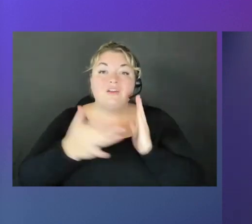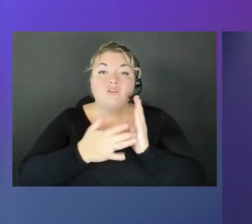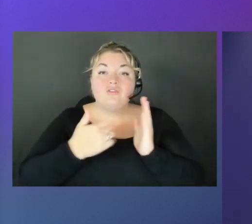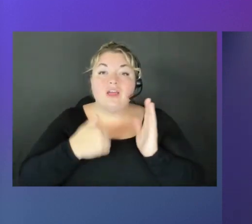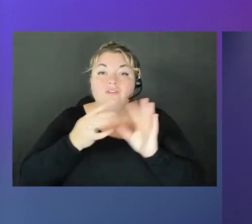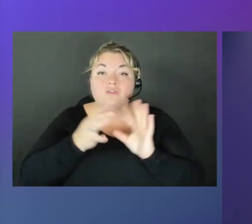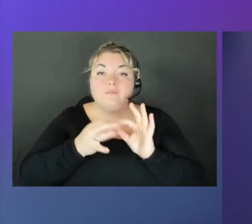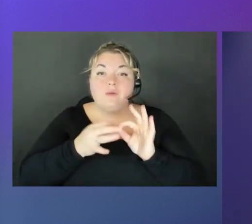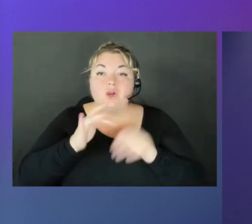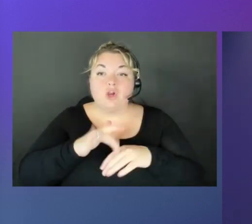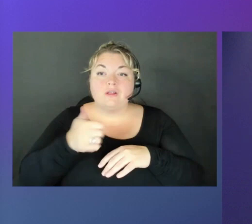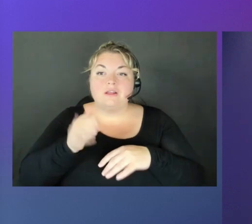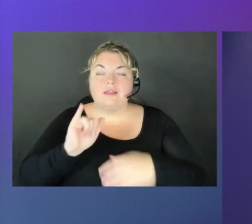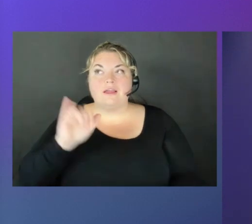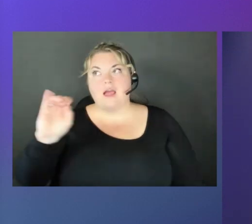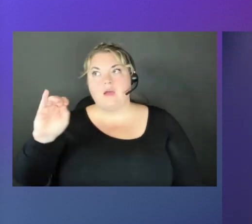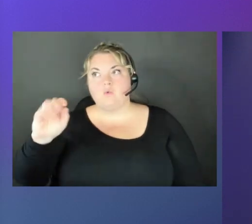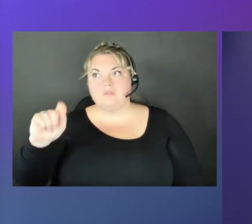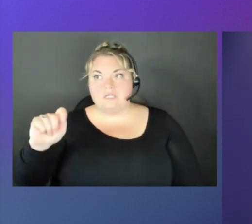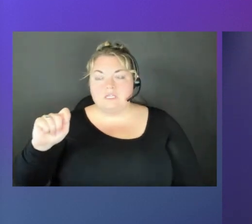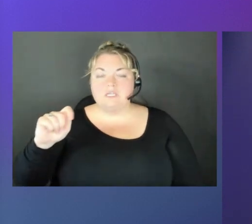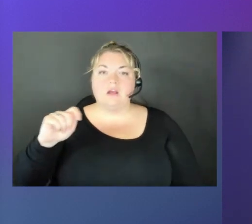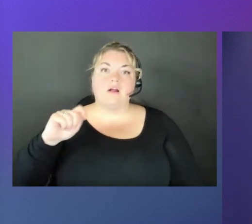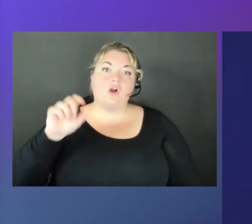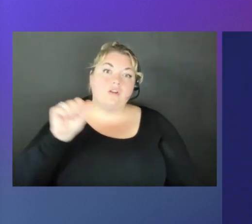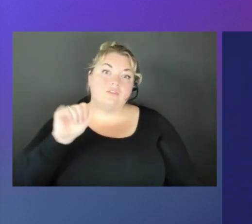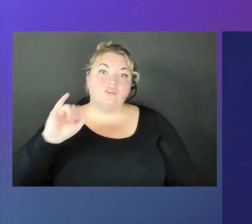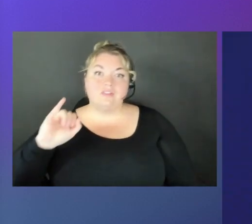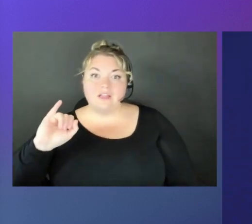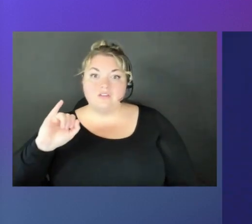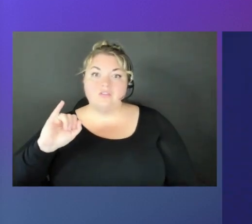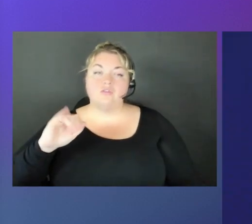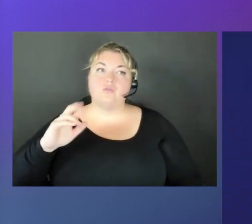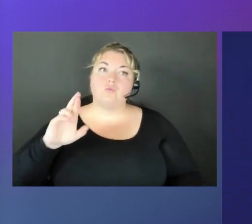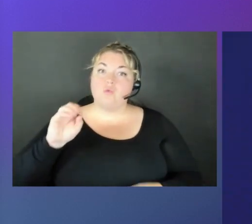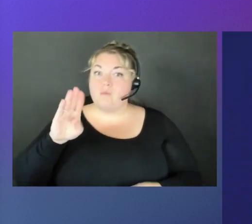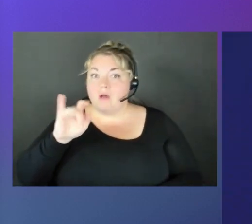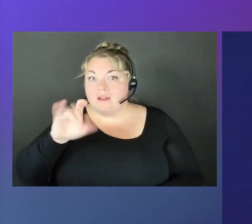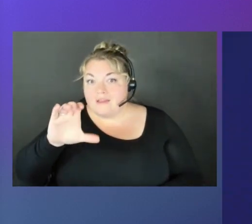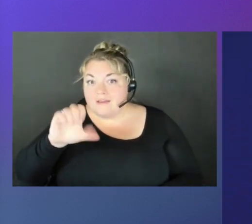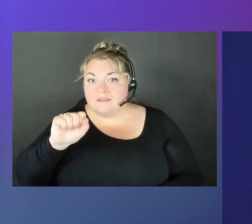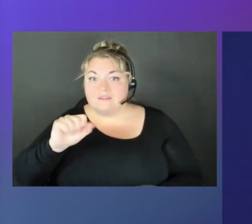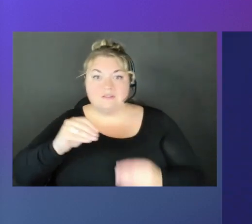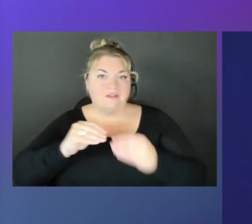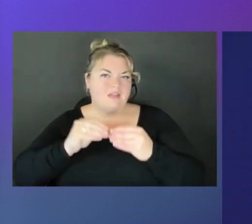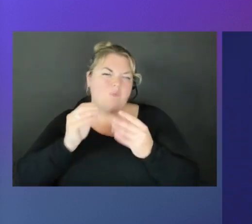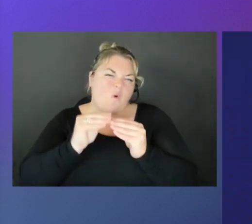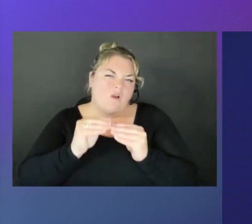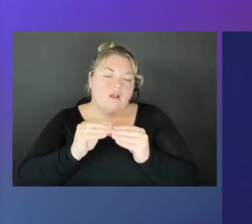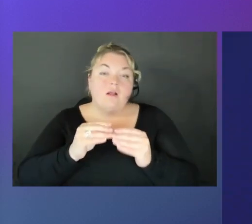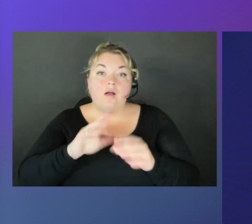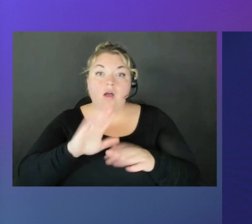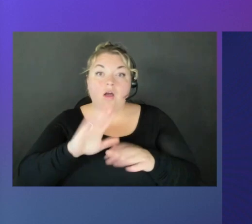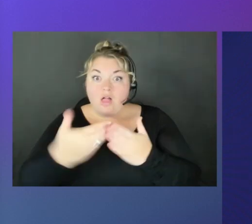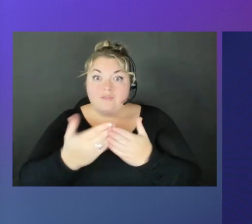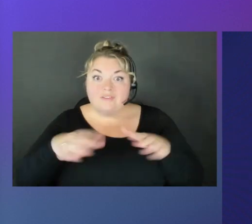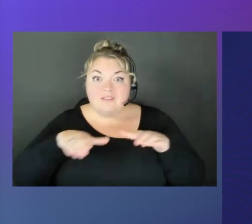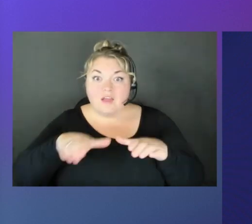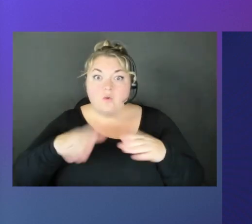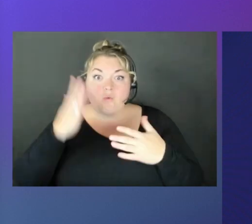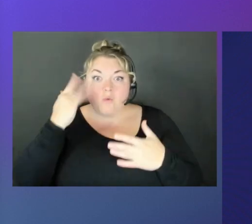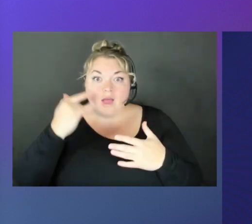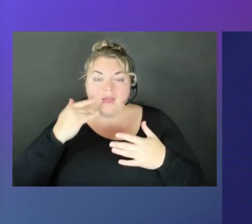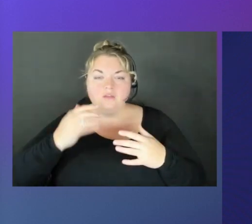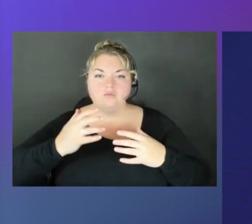earlier, like IoT, like artificial intelligence, robotics, and more. Okay. And this is all being done to automate the work that is being done